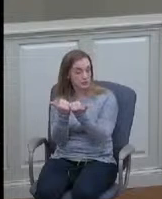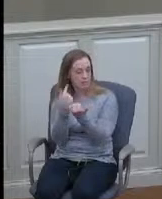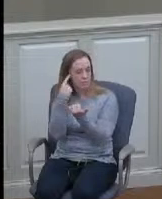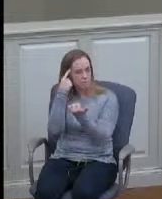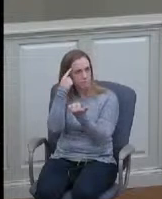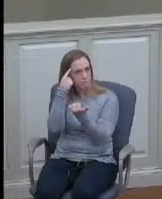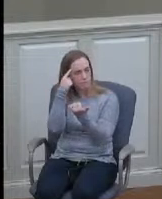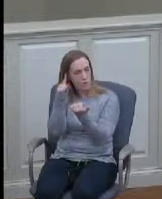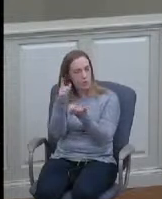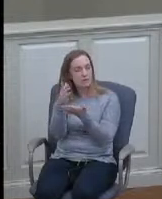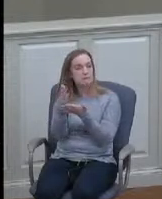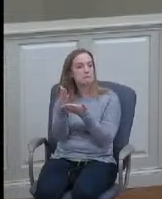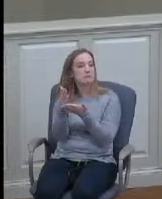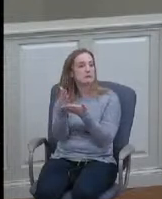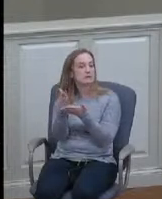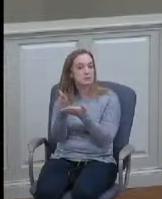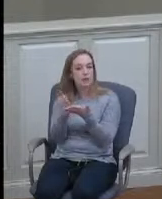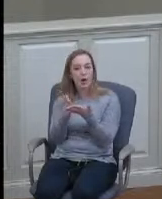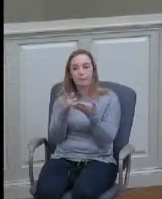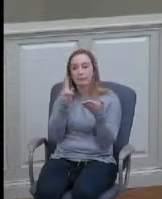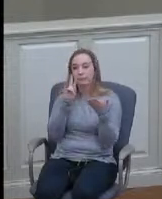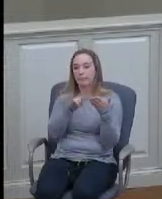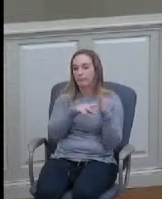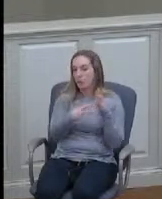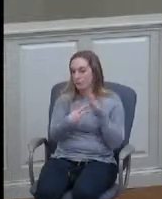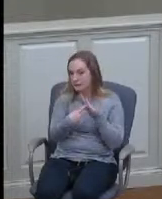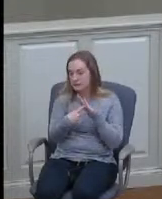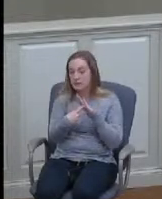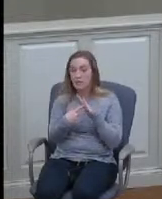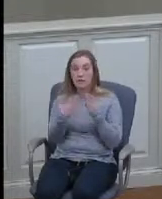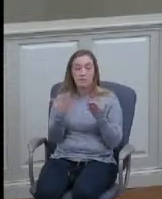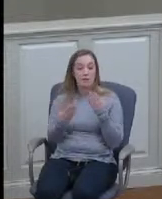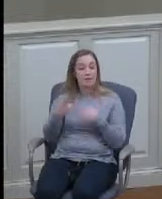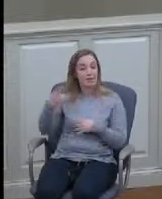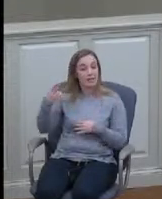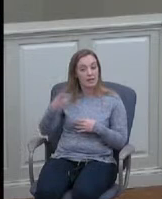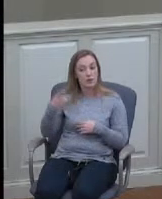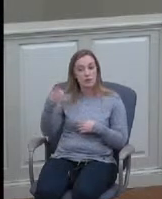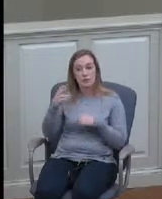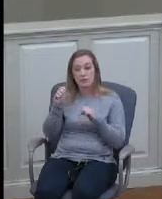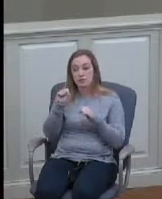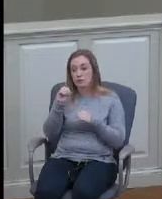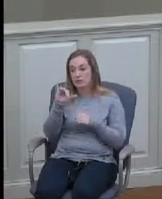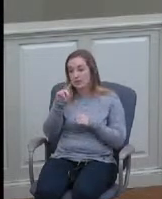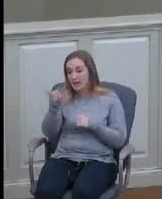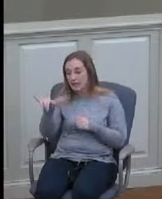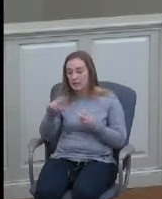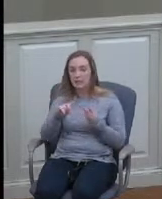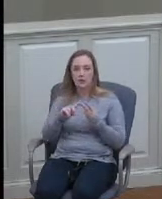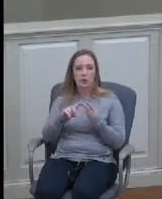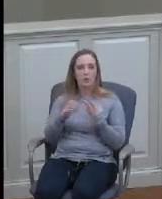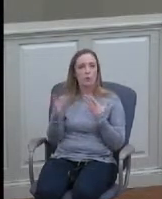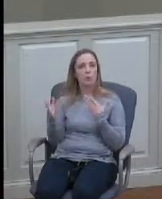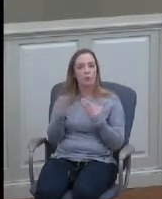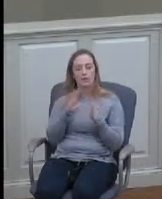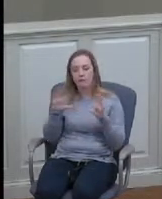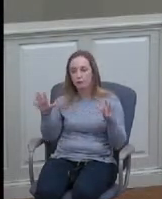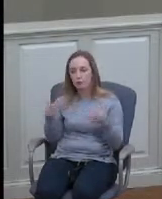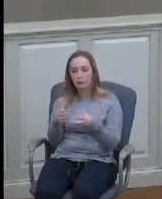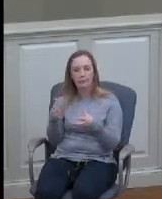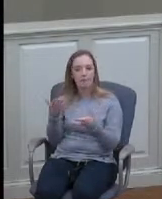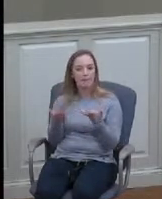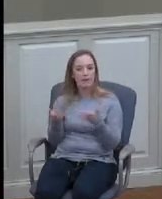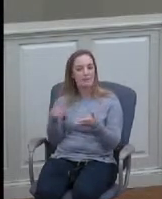for some purpose, be that a historic society or whatever, whatever group may have